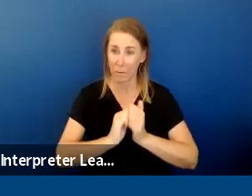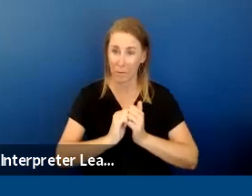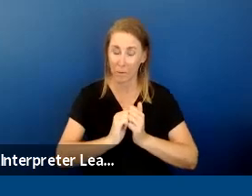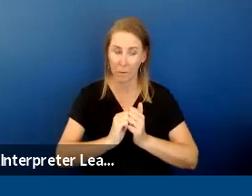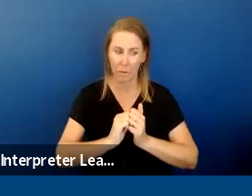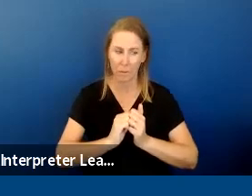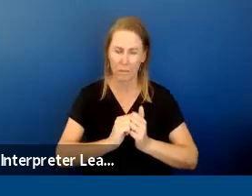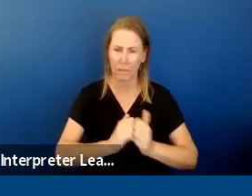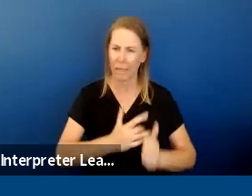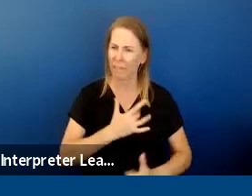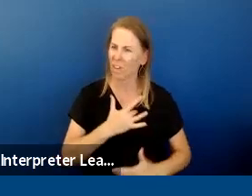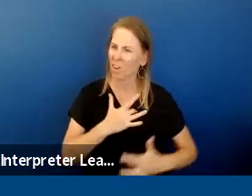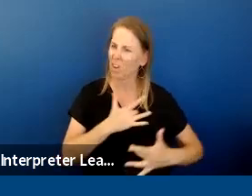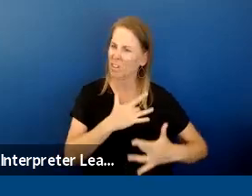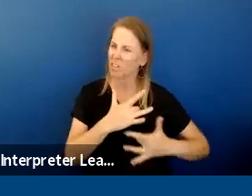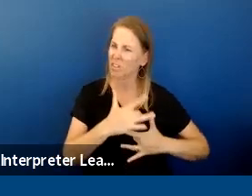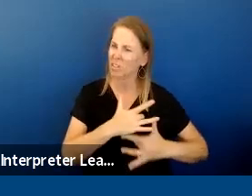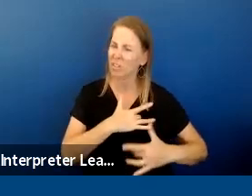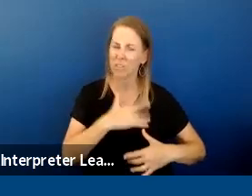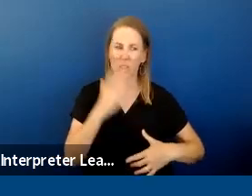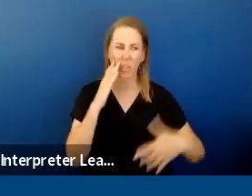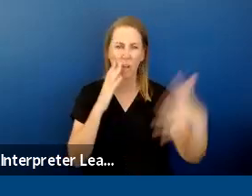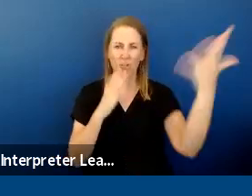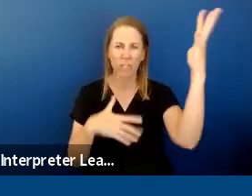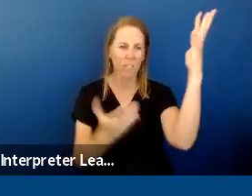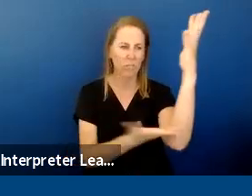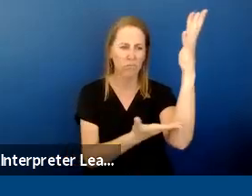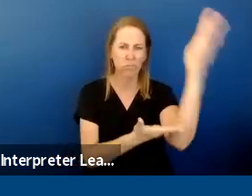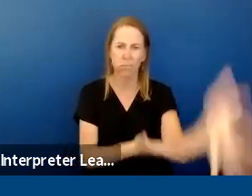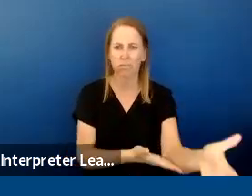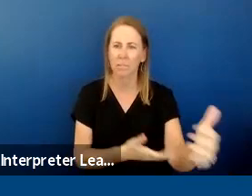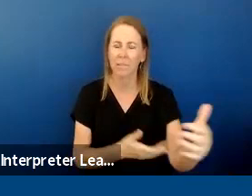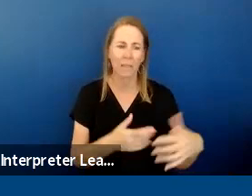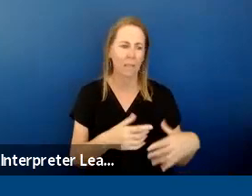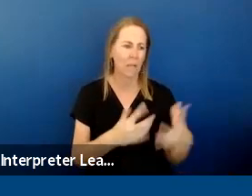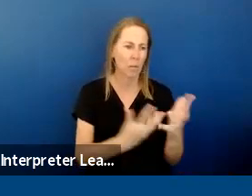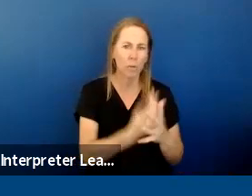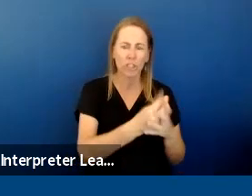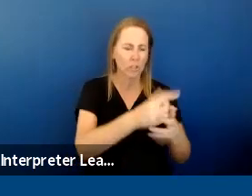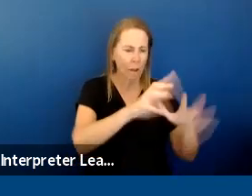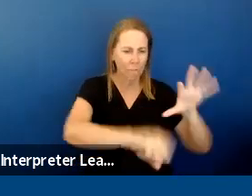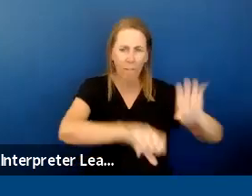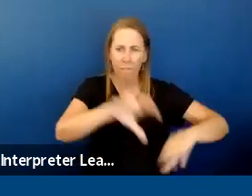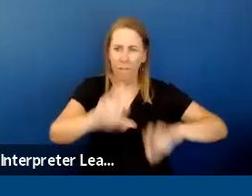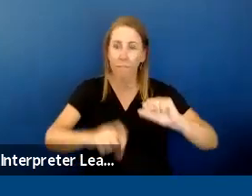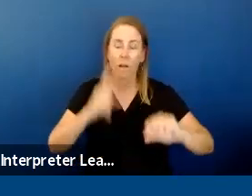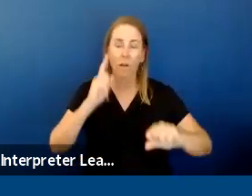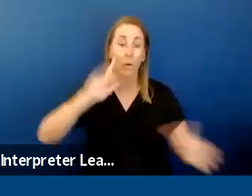This next question is about mitigation and the differences between those. So